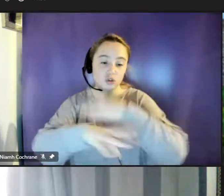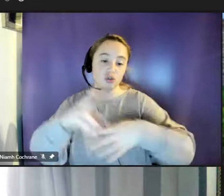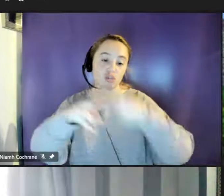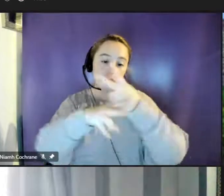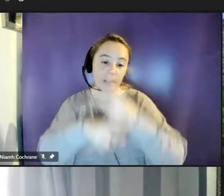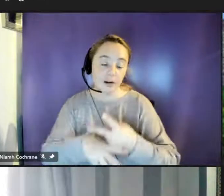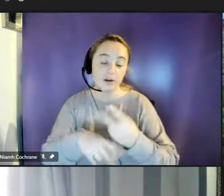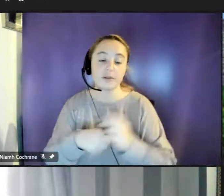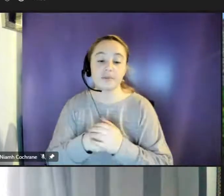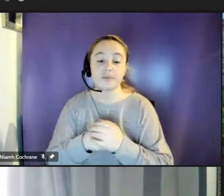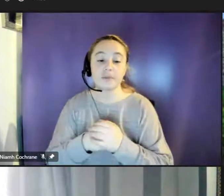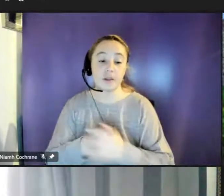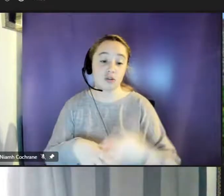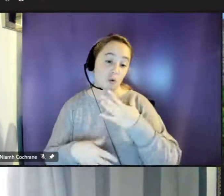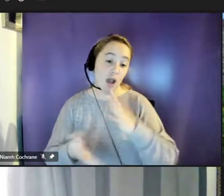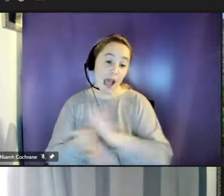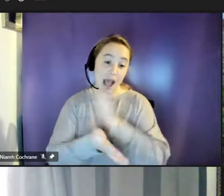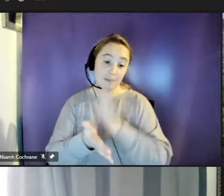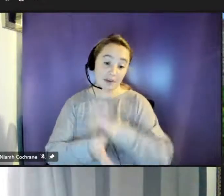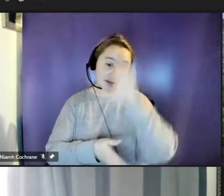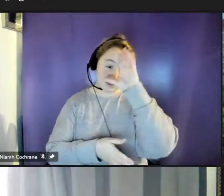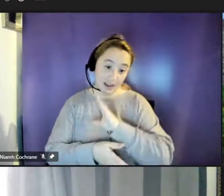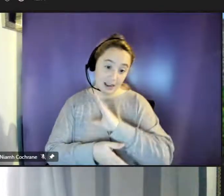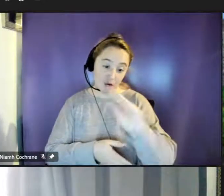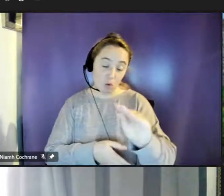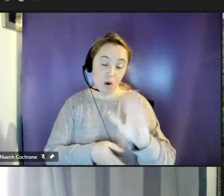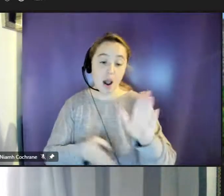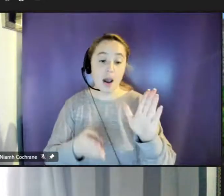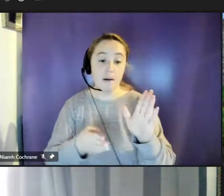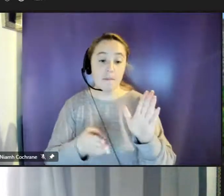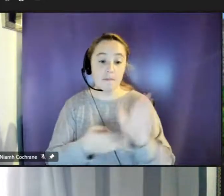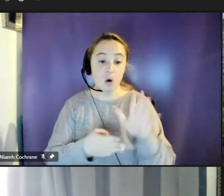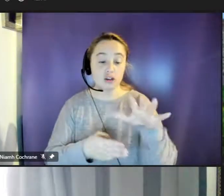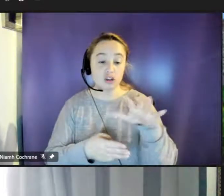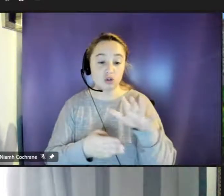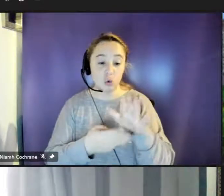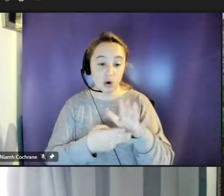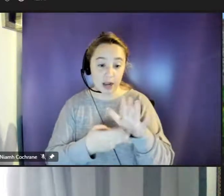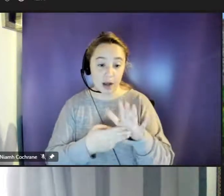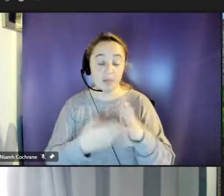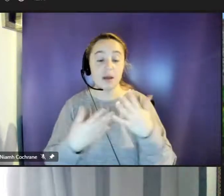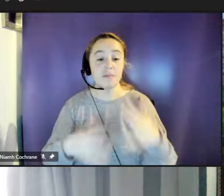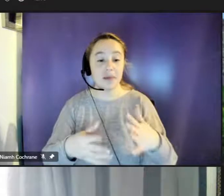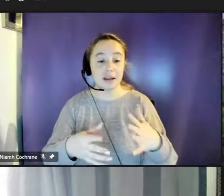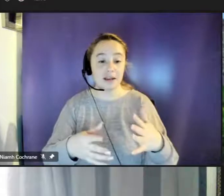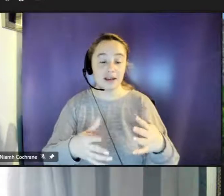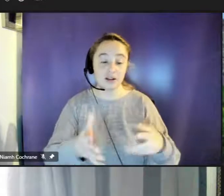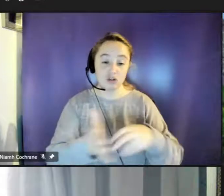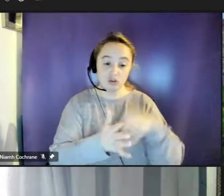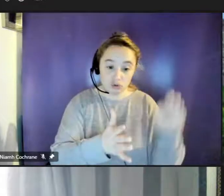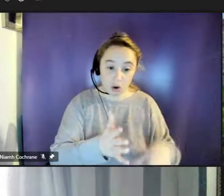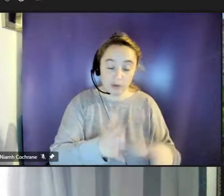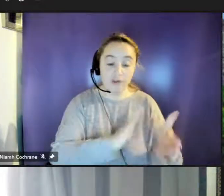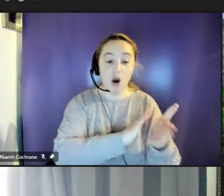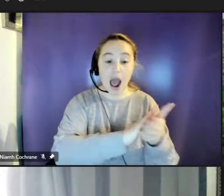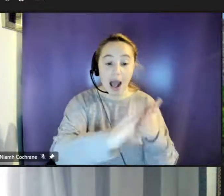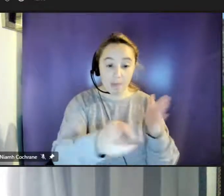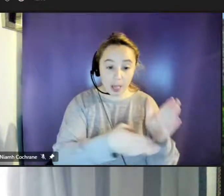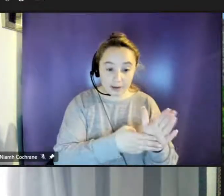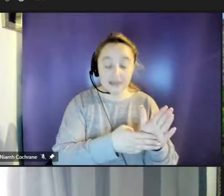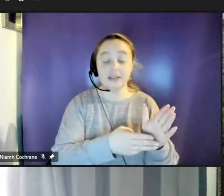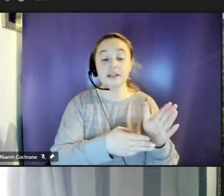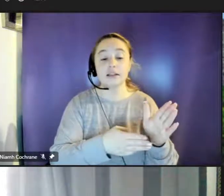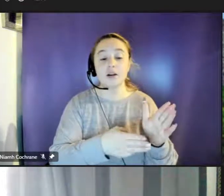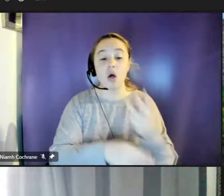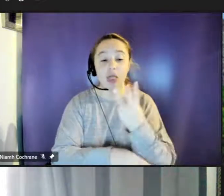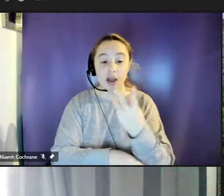to let the committee know that the moratorium was lifted for the Hamilton area on the 31st of August, and